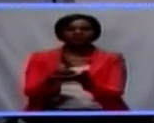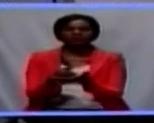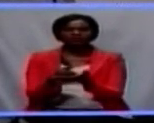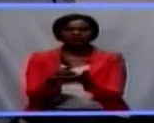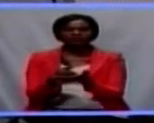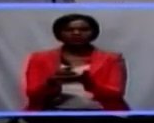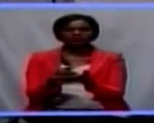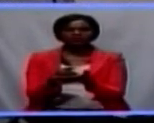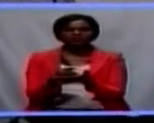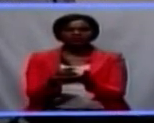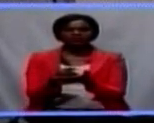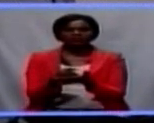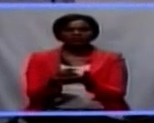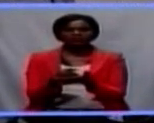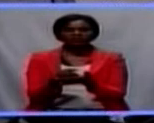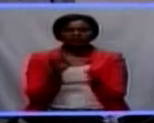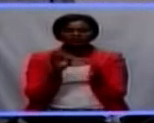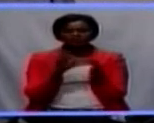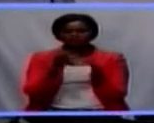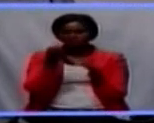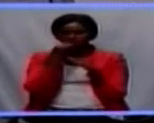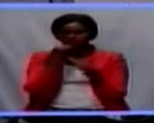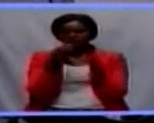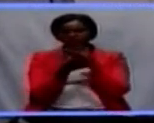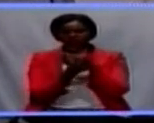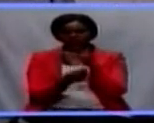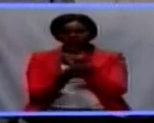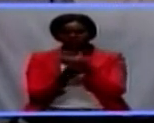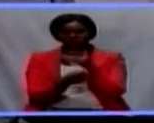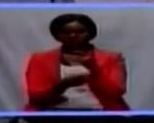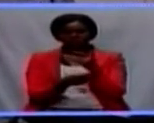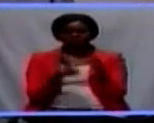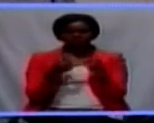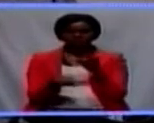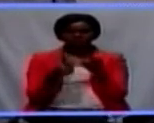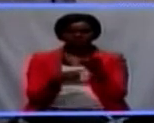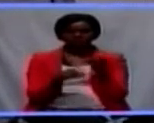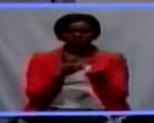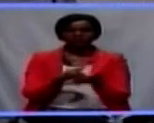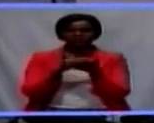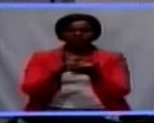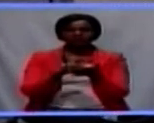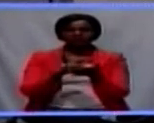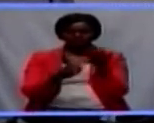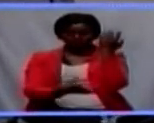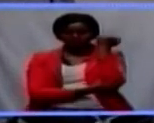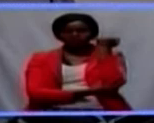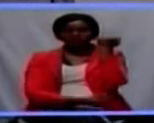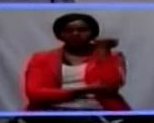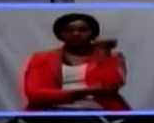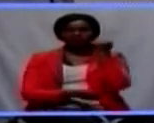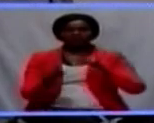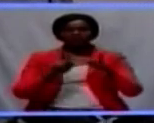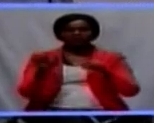they are edible goods like cooking oil, edible oils and so on, we will donate to the vulnerable. If they are